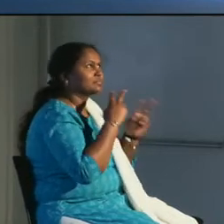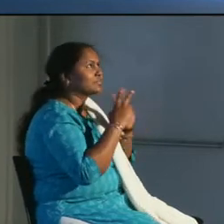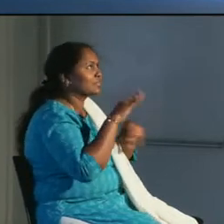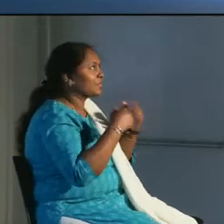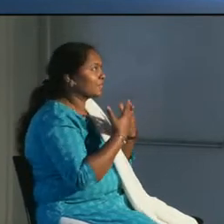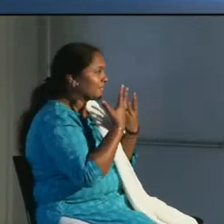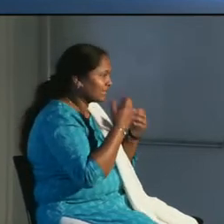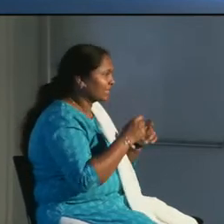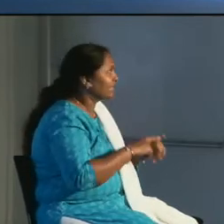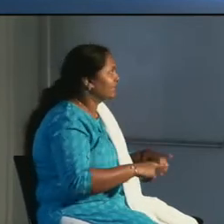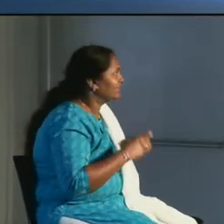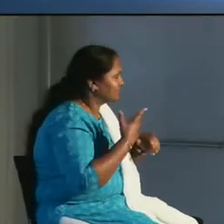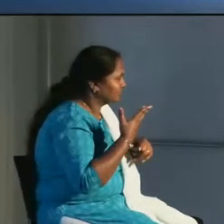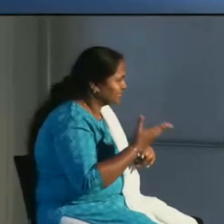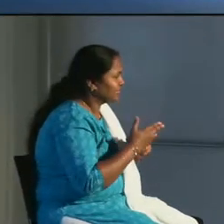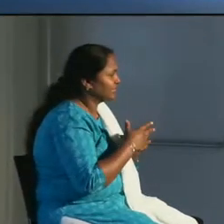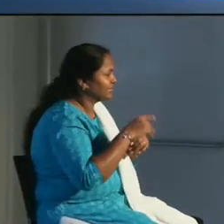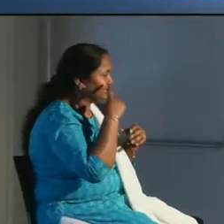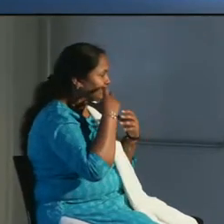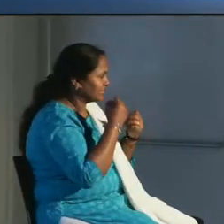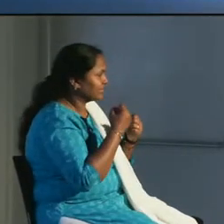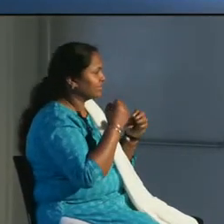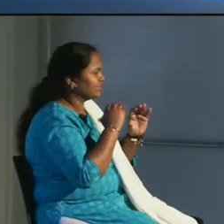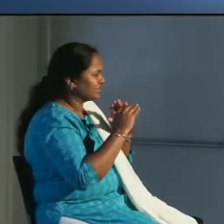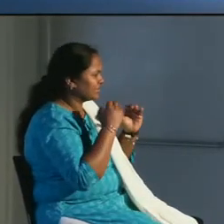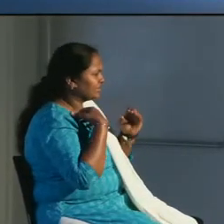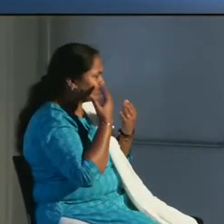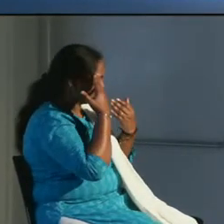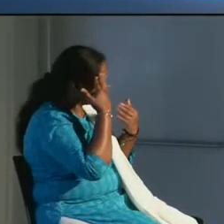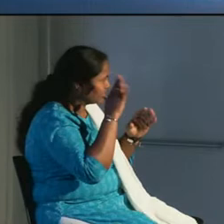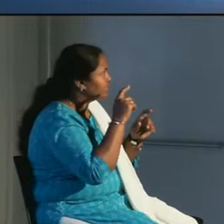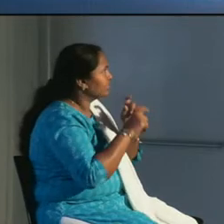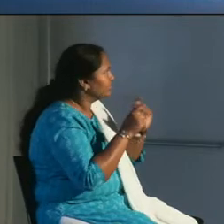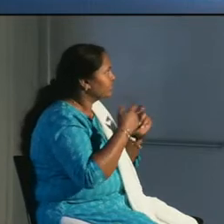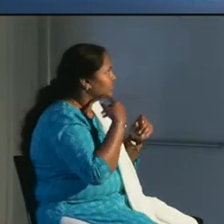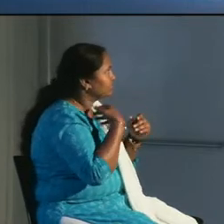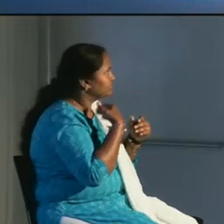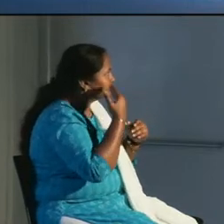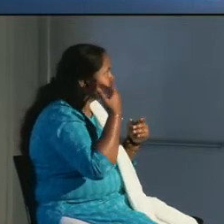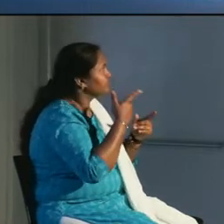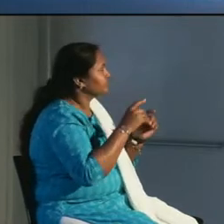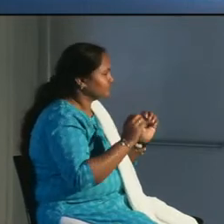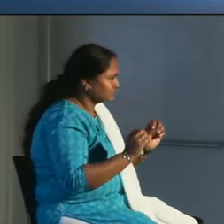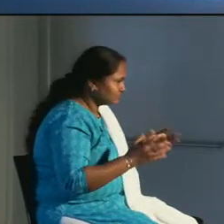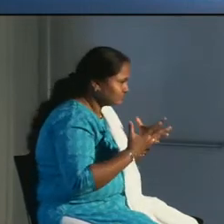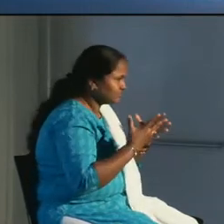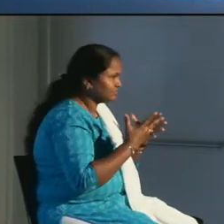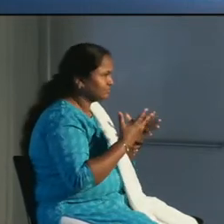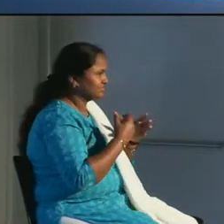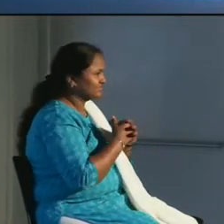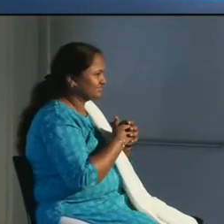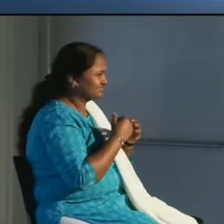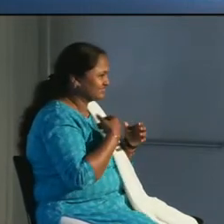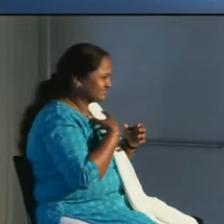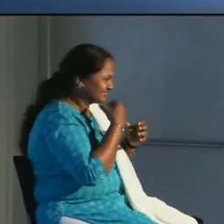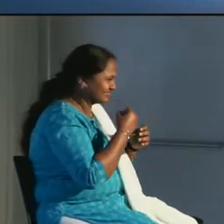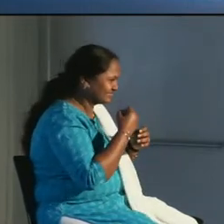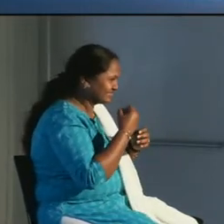people who live there. The kind of communities, I don't even know. I only know that, okay, there is a star there, there's a mandir, there's a